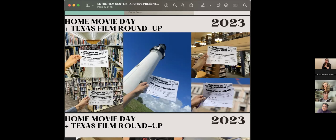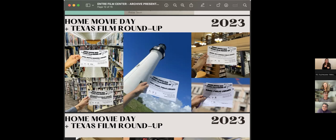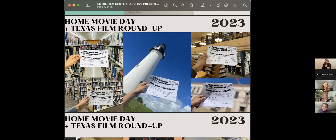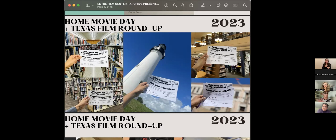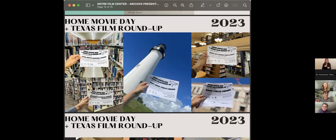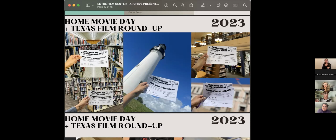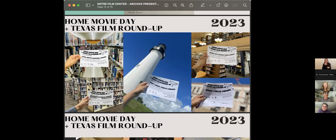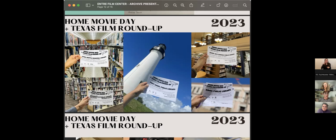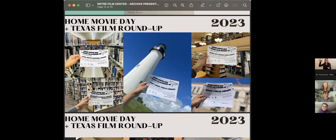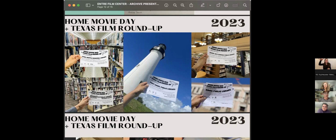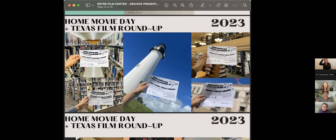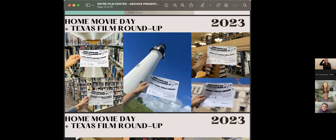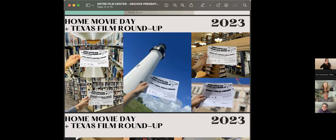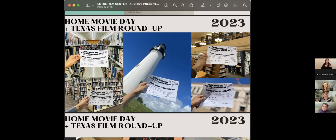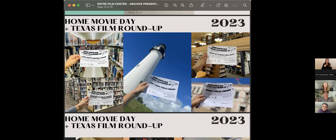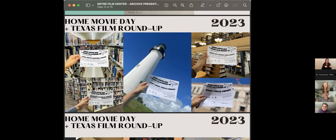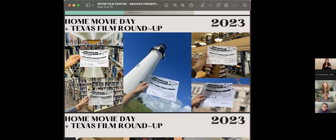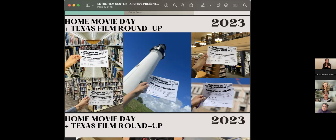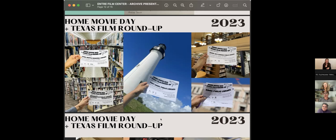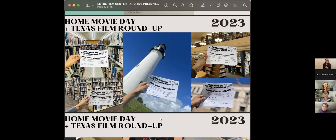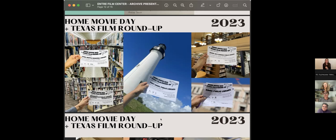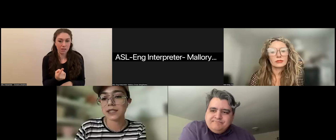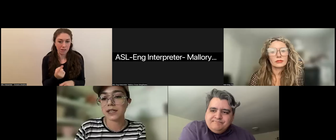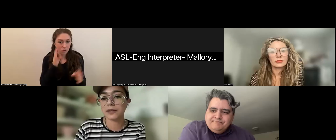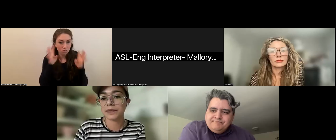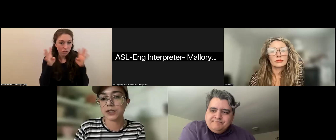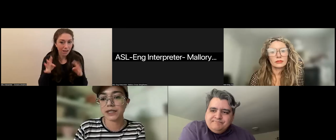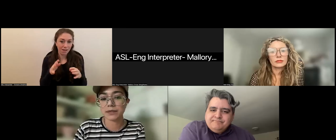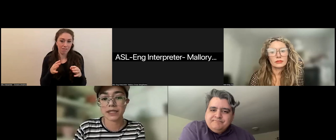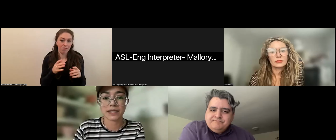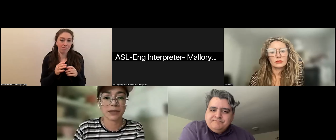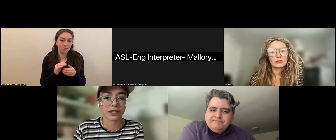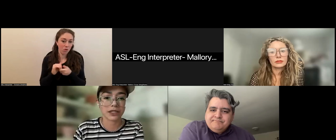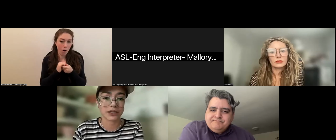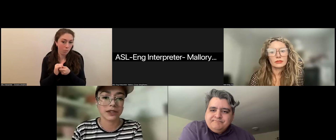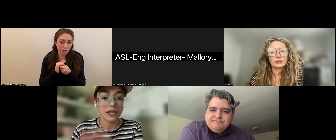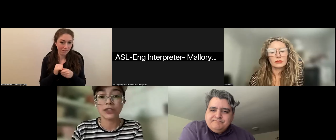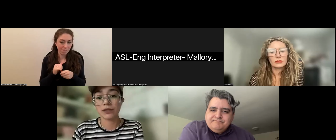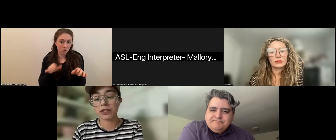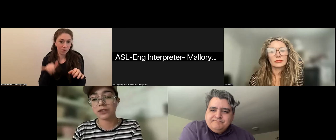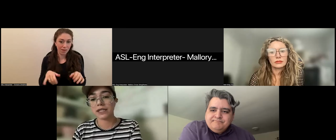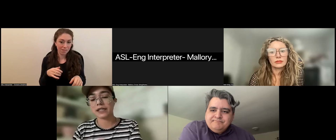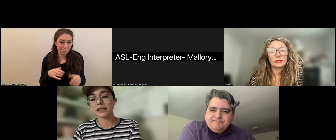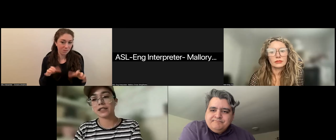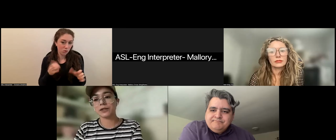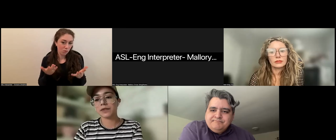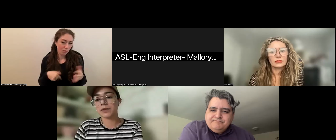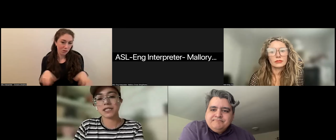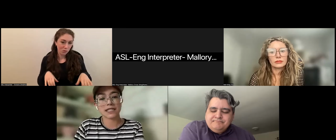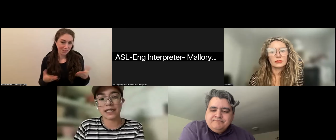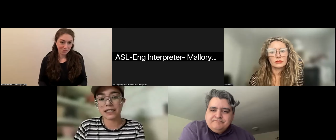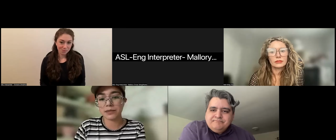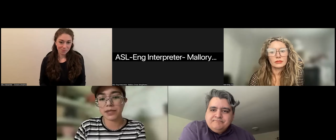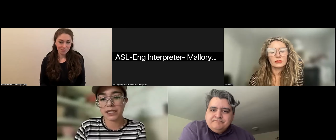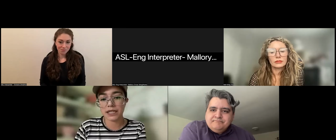cooperatives, but we're one of the very only creative cooperatives doing something similar to doing what we're doing here. So we're